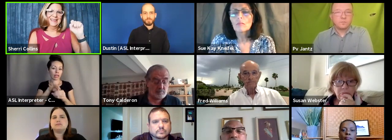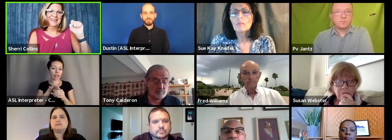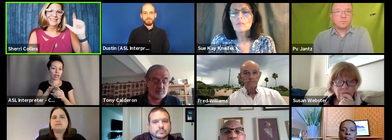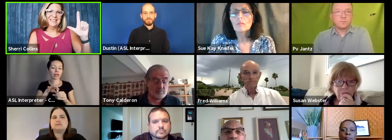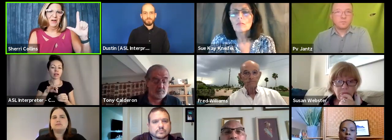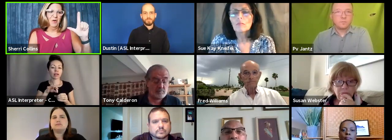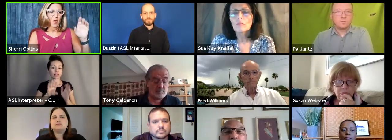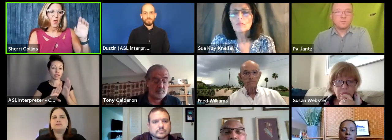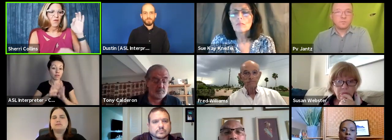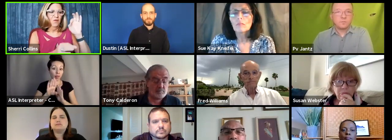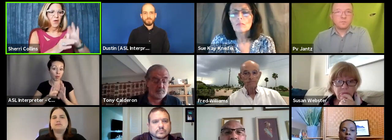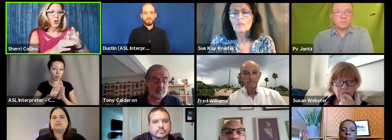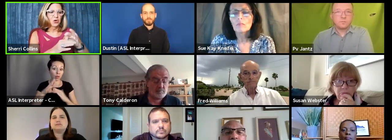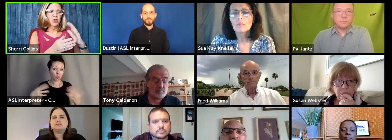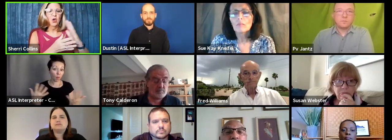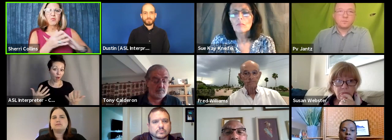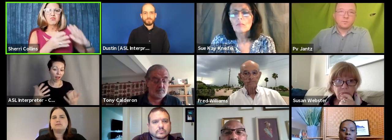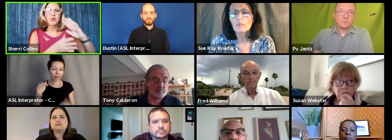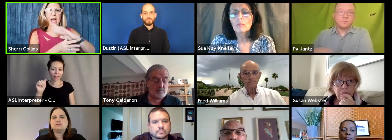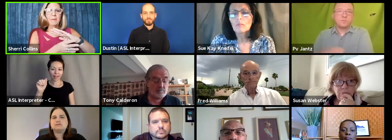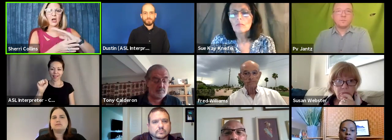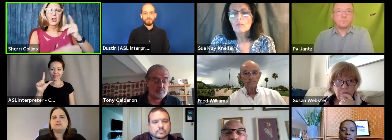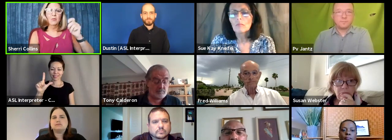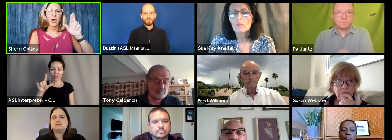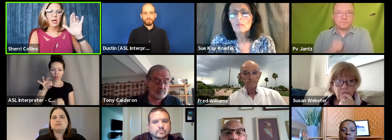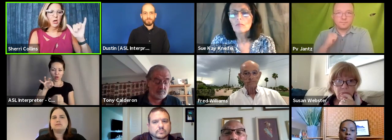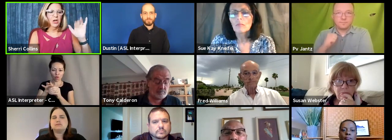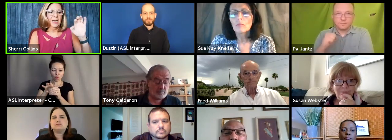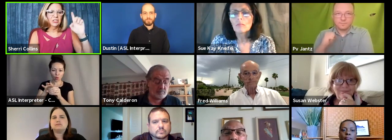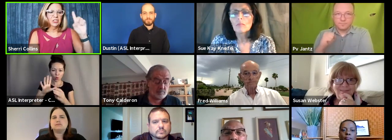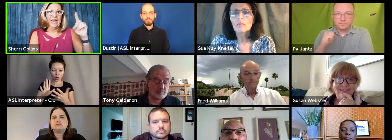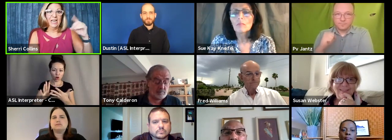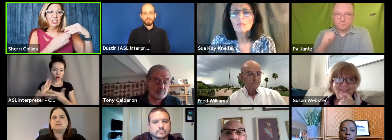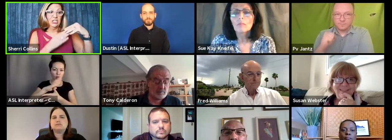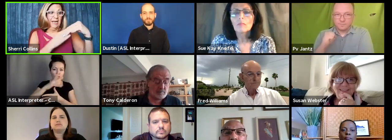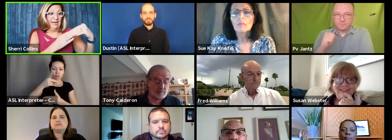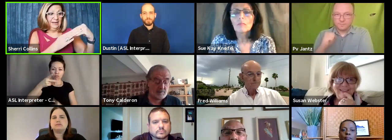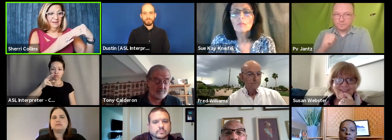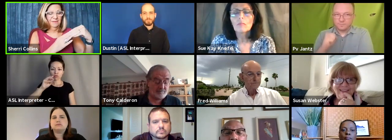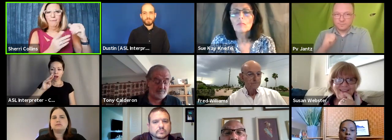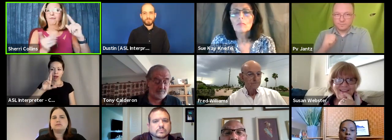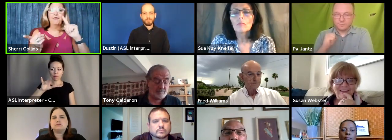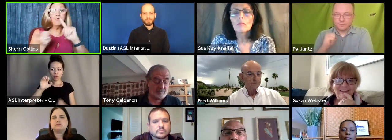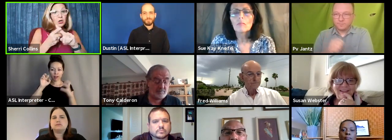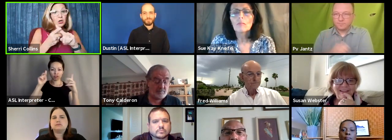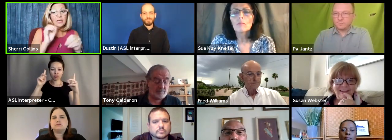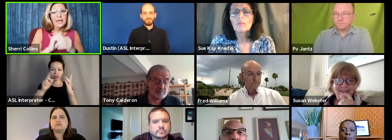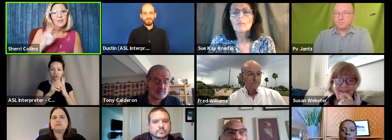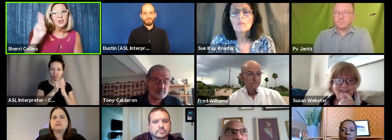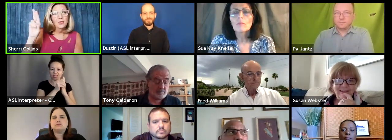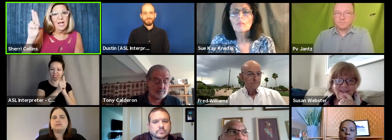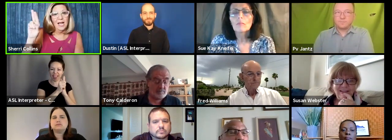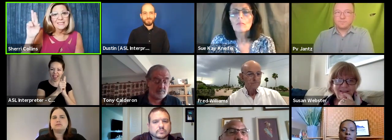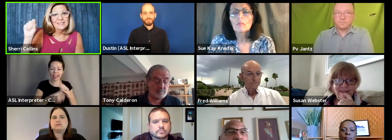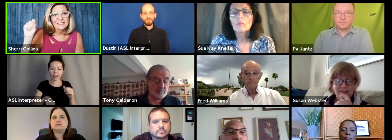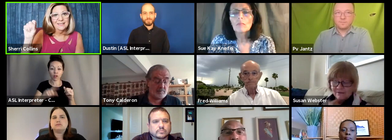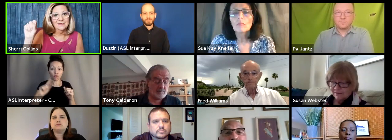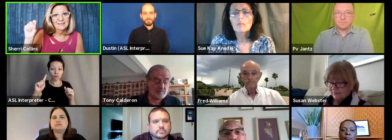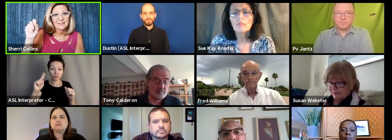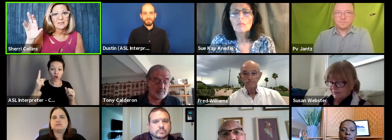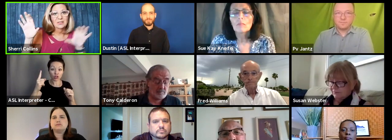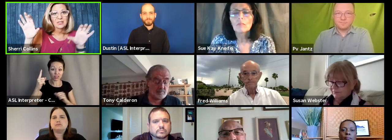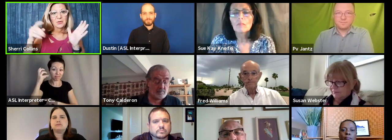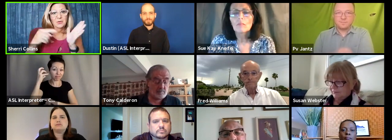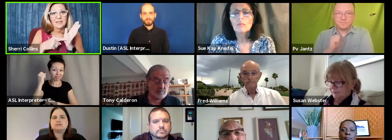an ASL voter primary education guide, first in the United